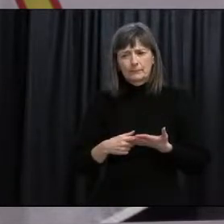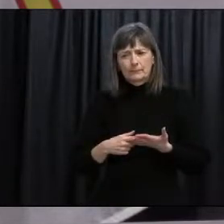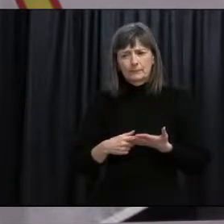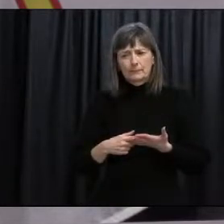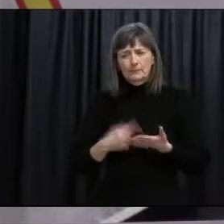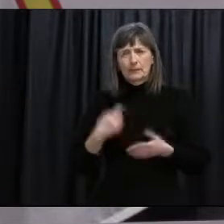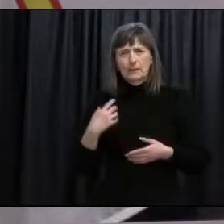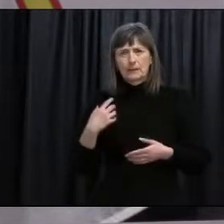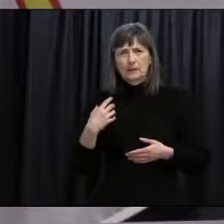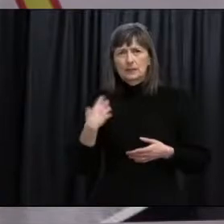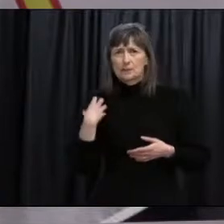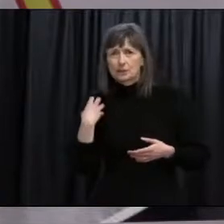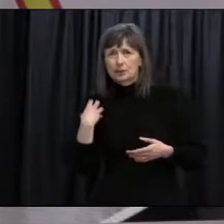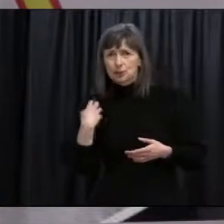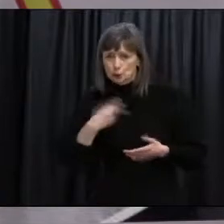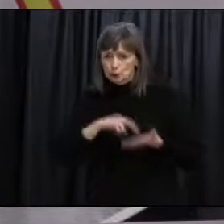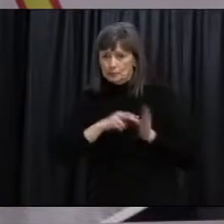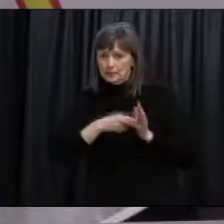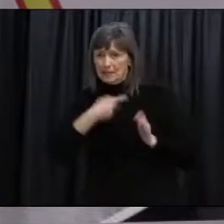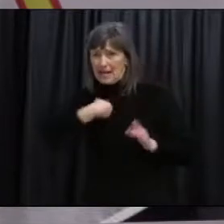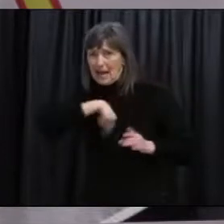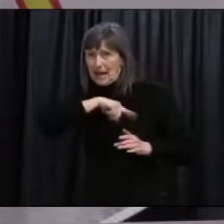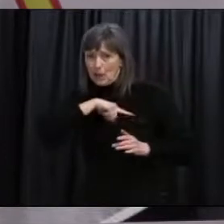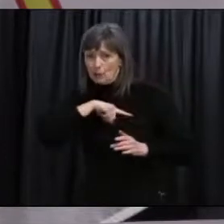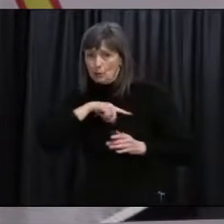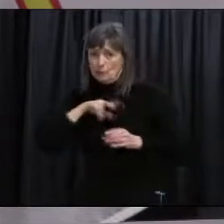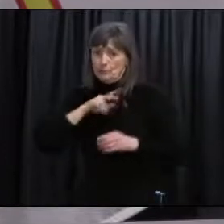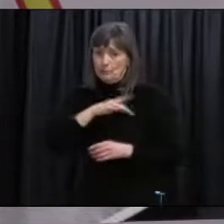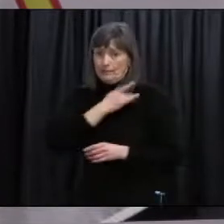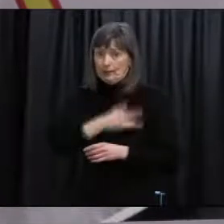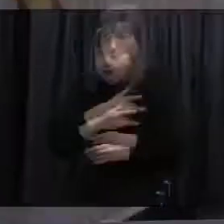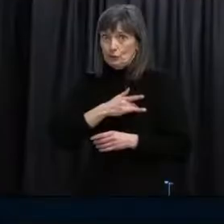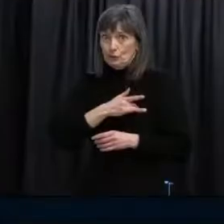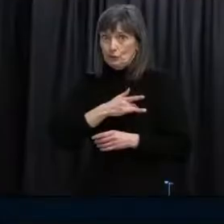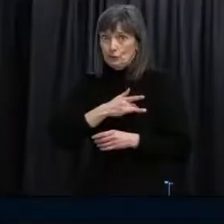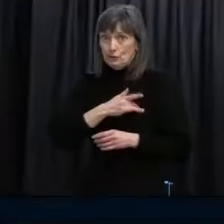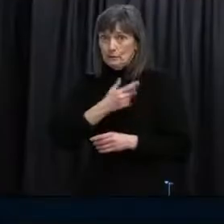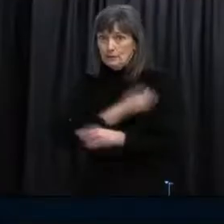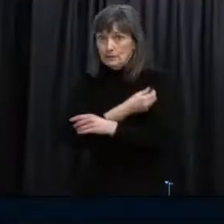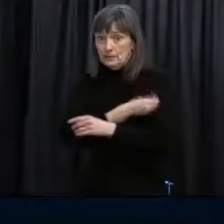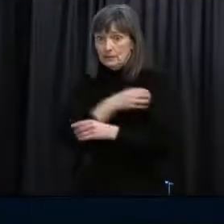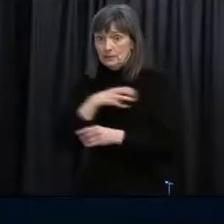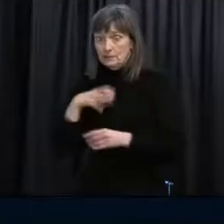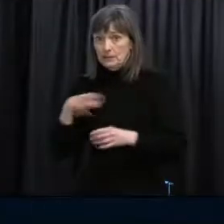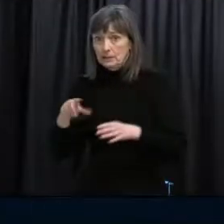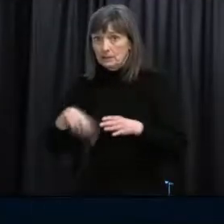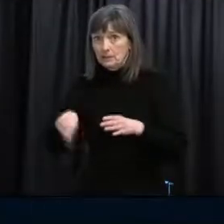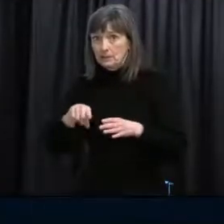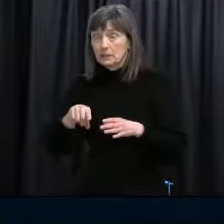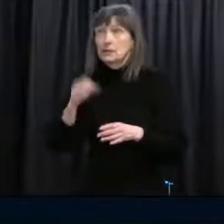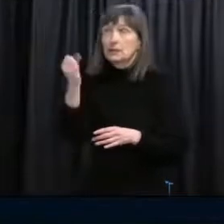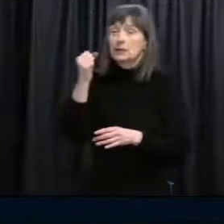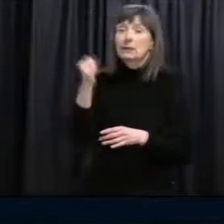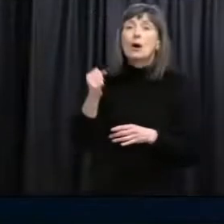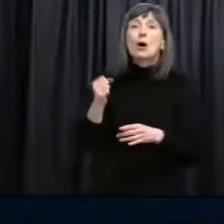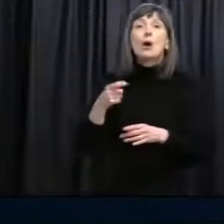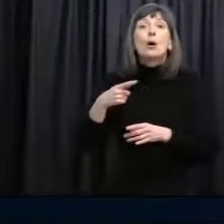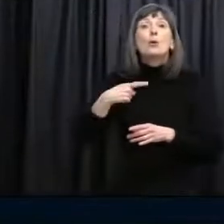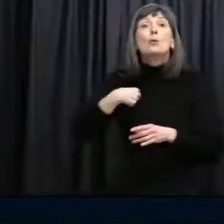Sorry, Sarah, do you mean our vaccination committee provincially? Yes, the provincial one. We actually